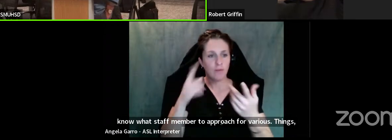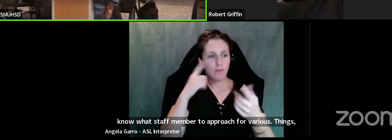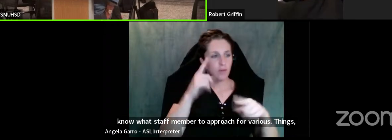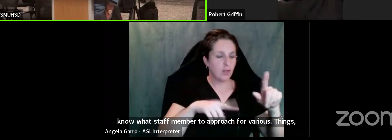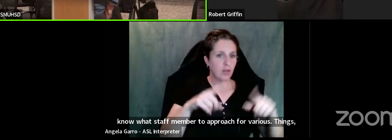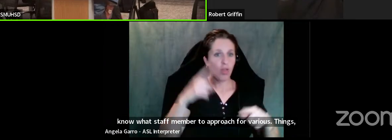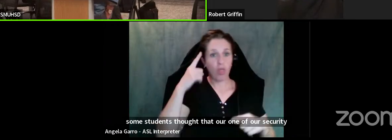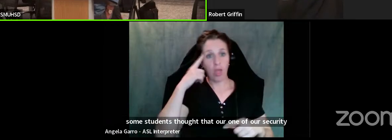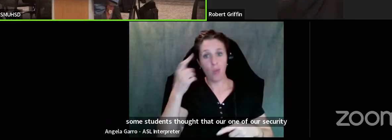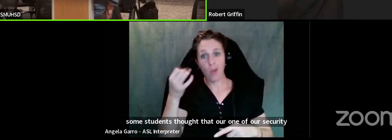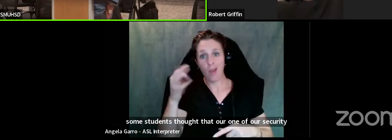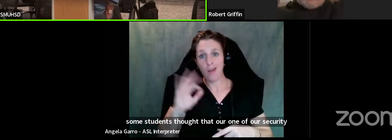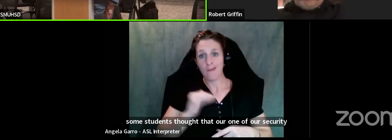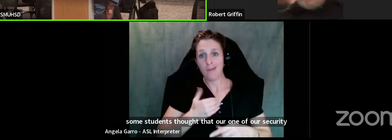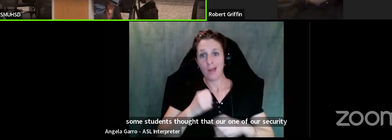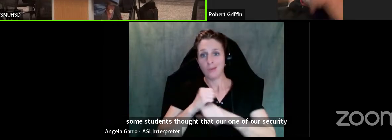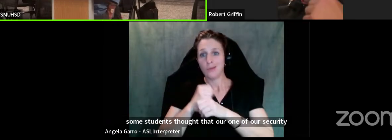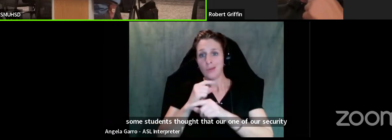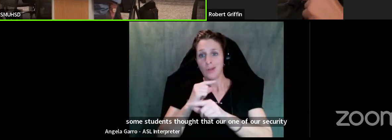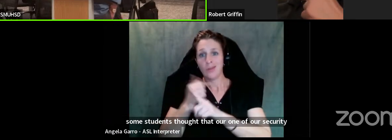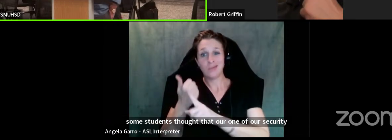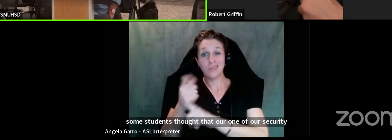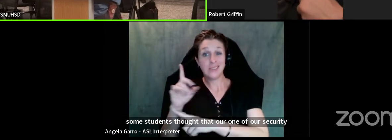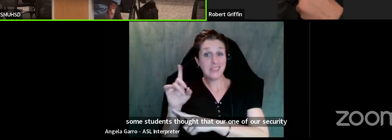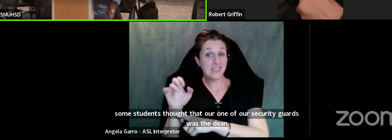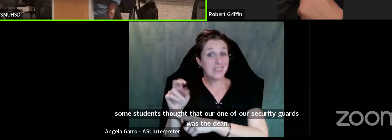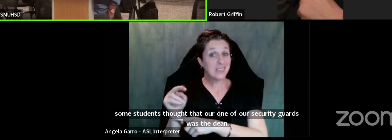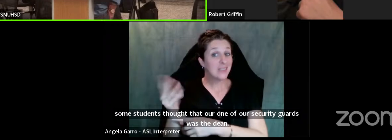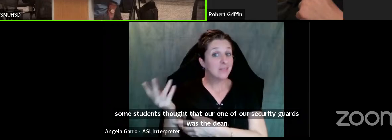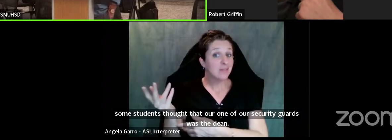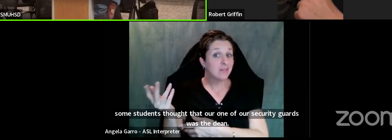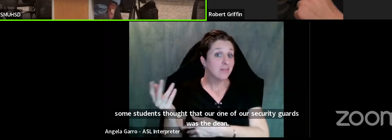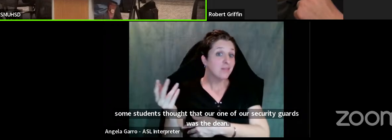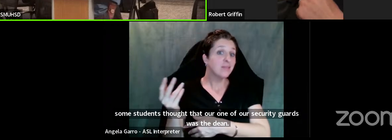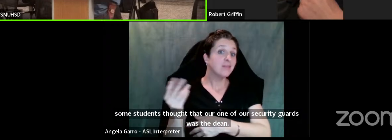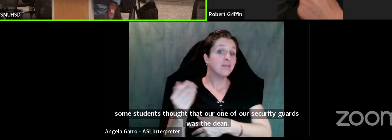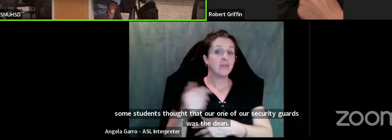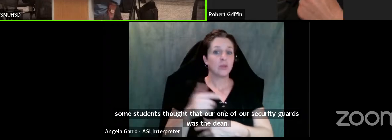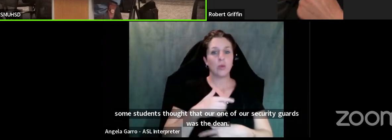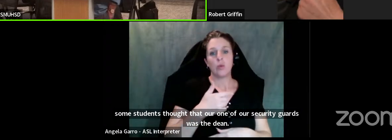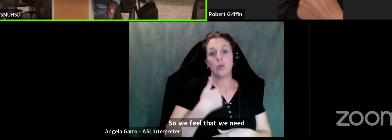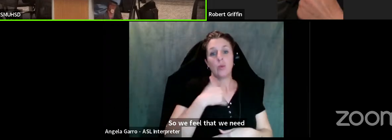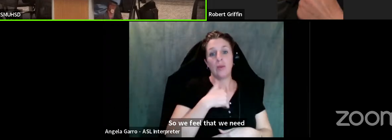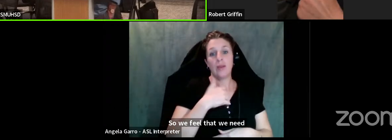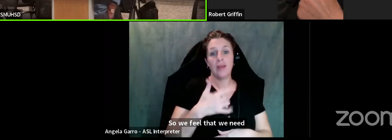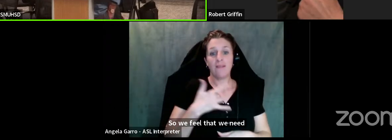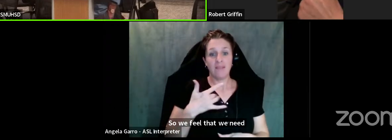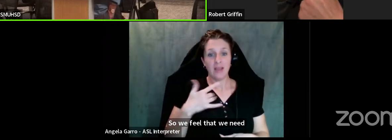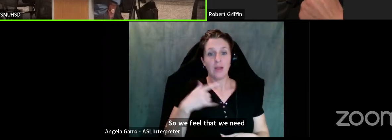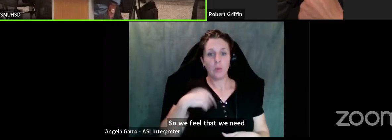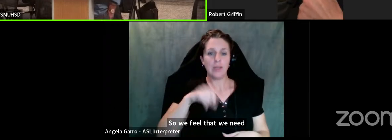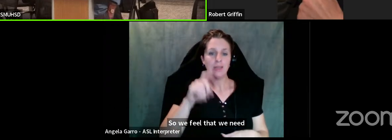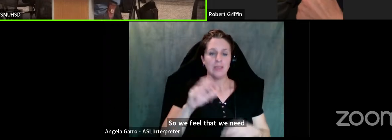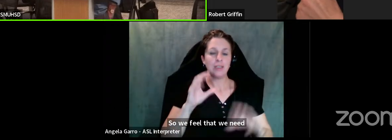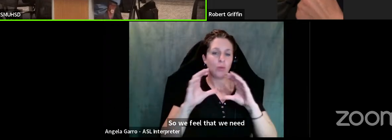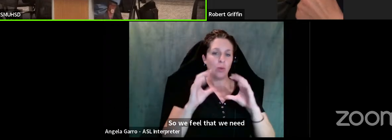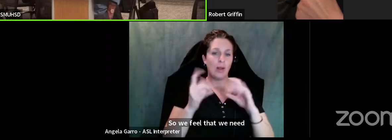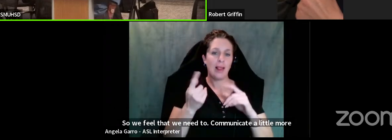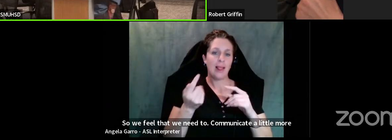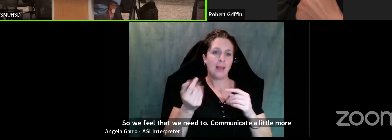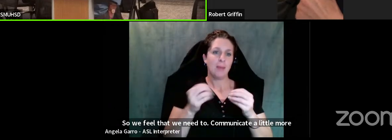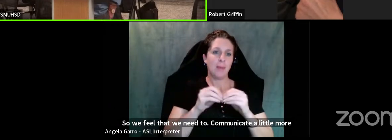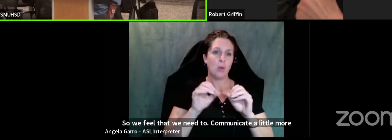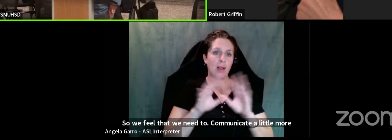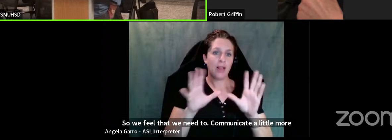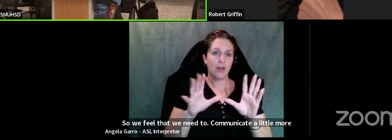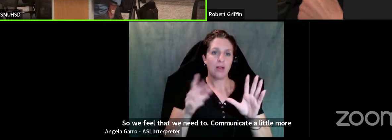security guards was the dean. So we feel that we need to communicate a little more clearly. There's a high